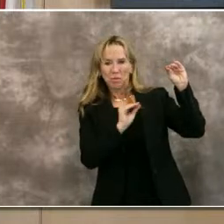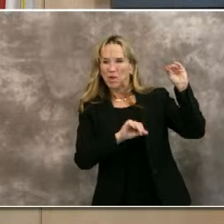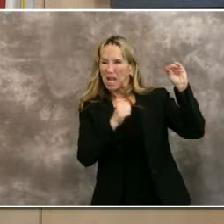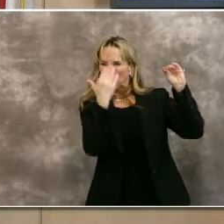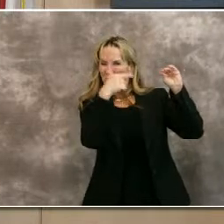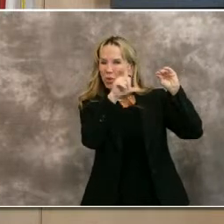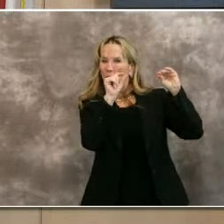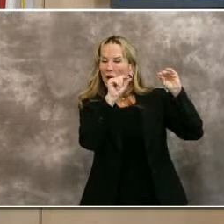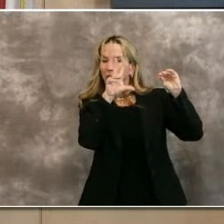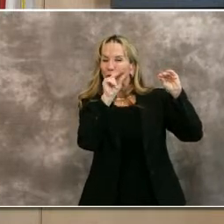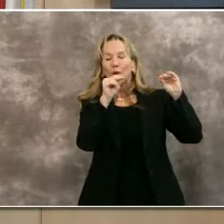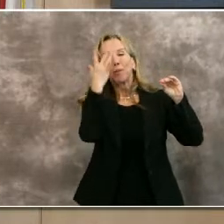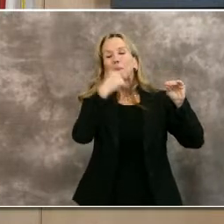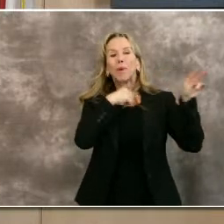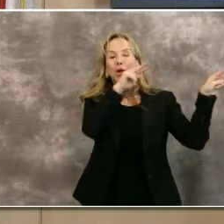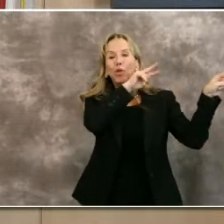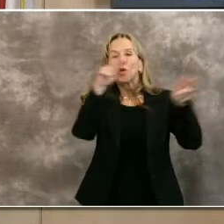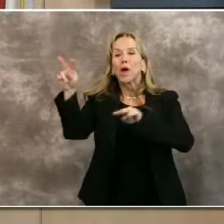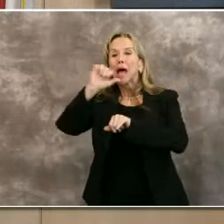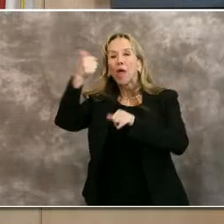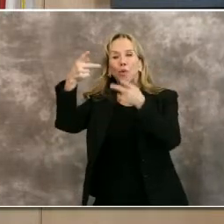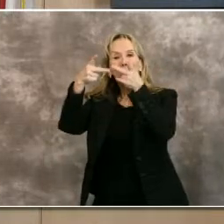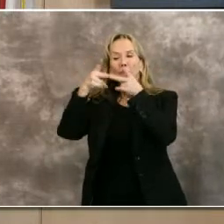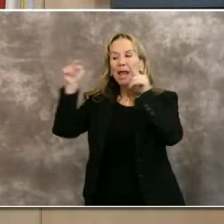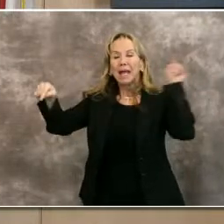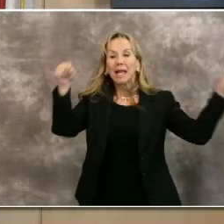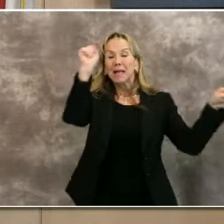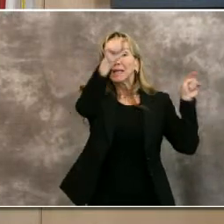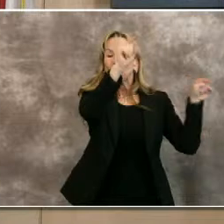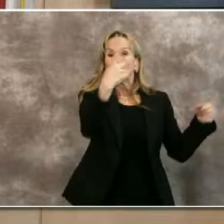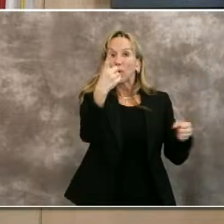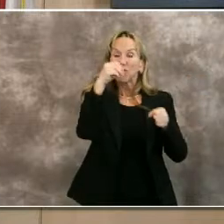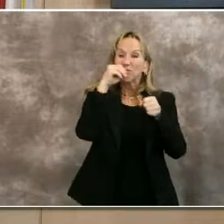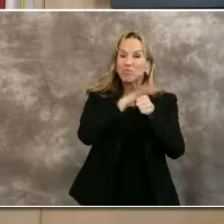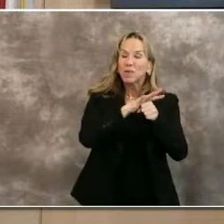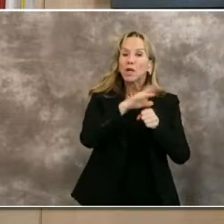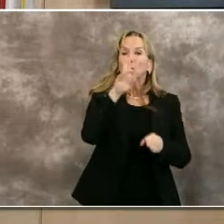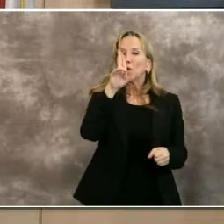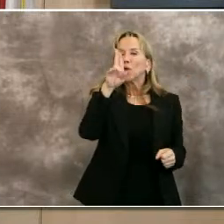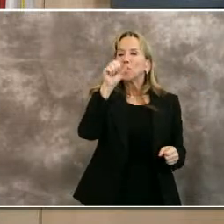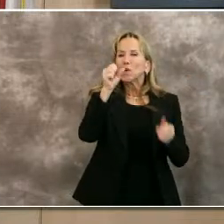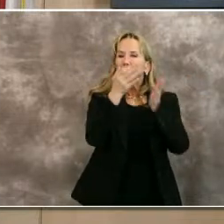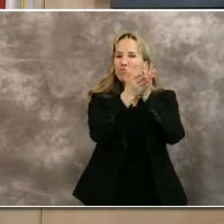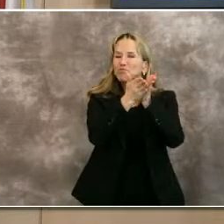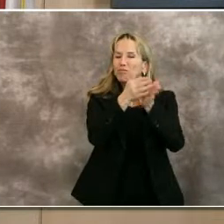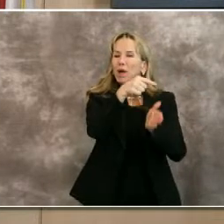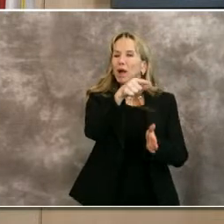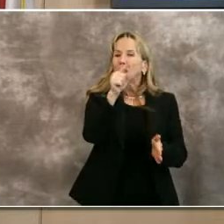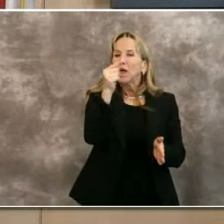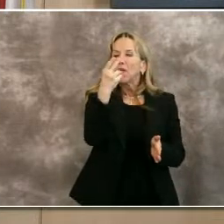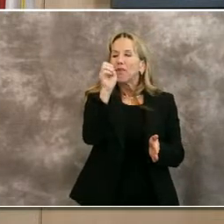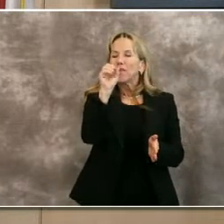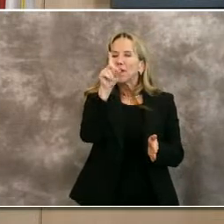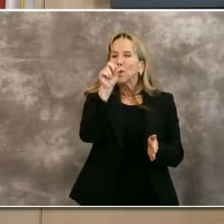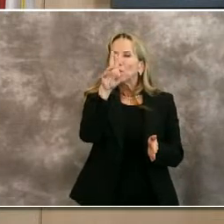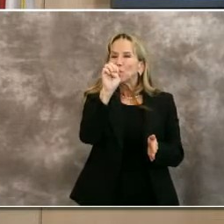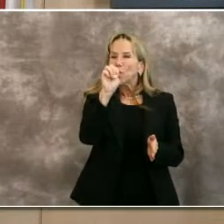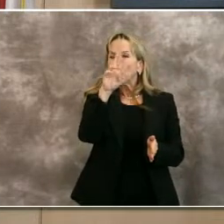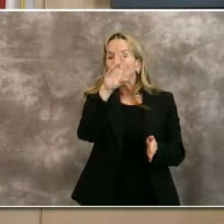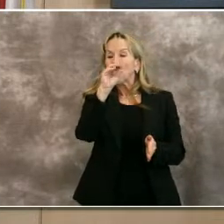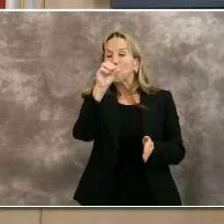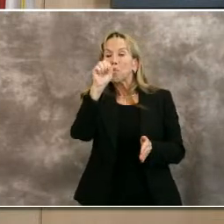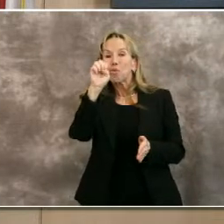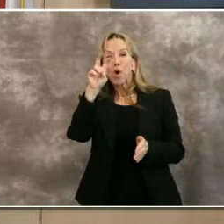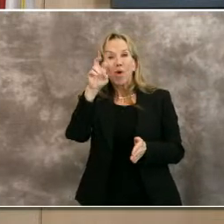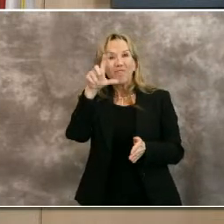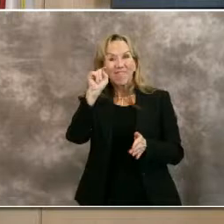published having to do with the outbreak on the USS Theodore Roosevelt. There were a lot of active duty sailors who were detected because